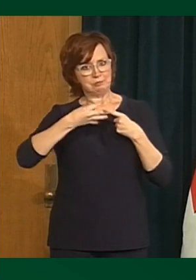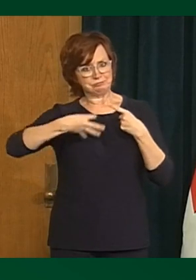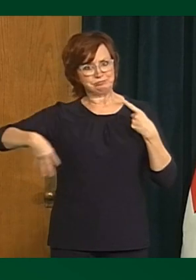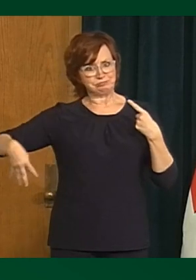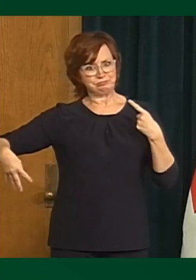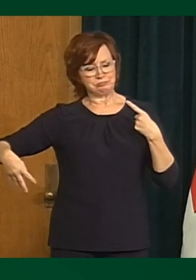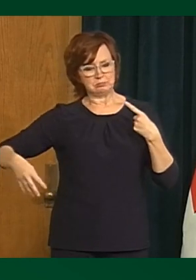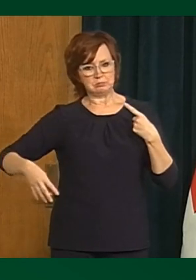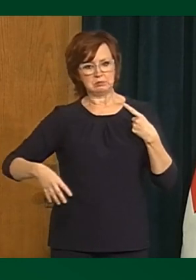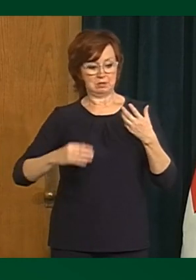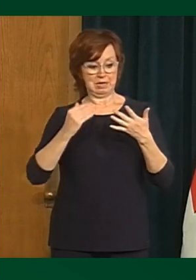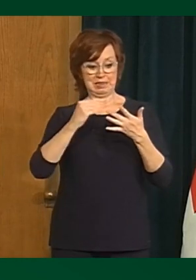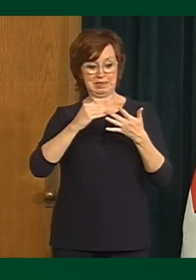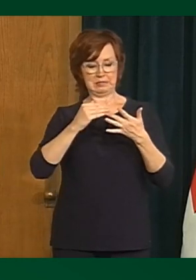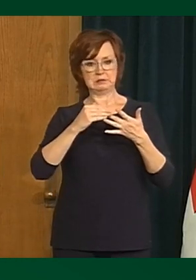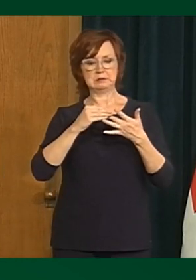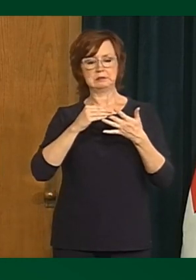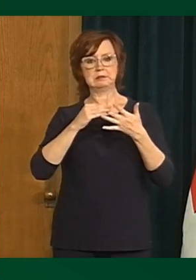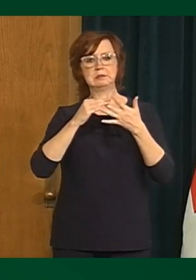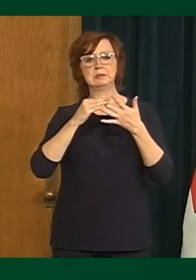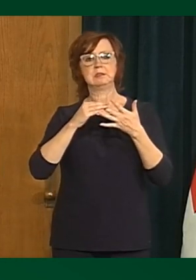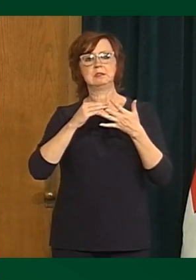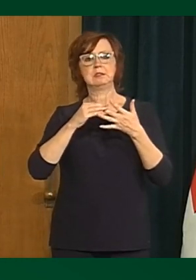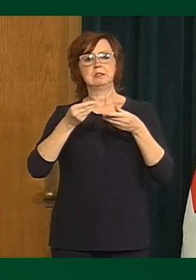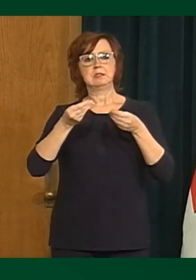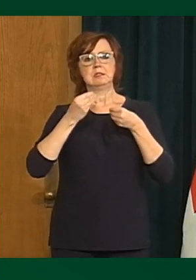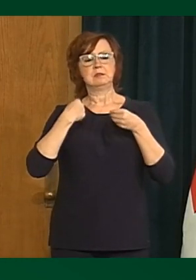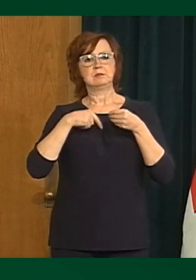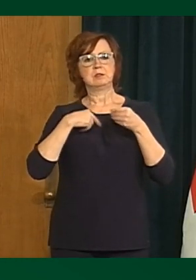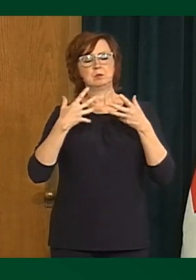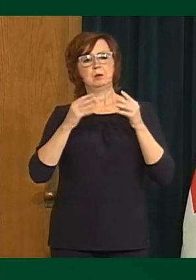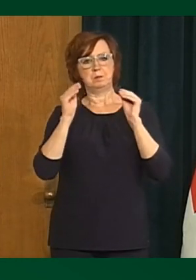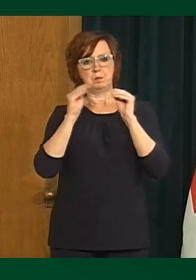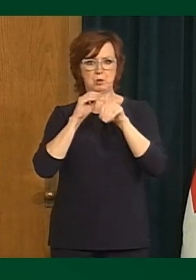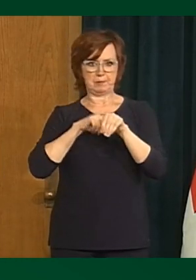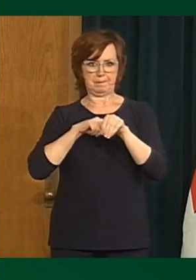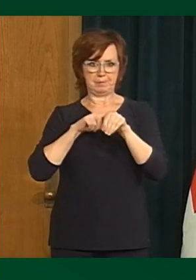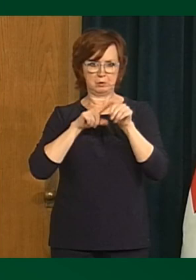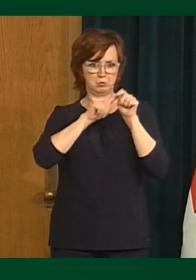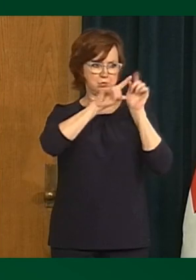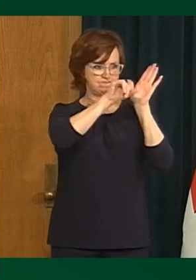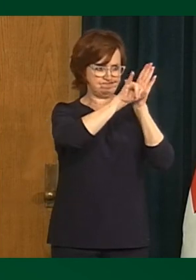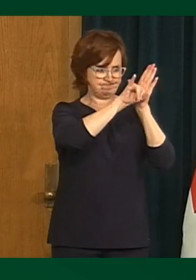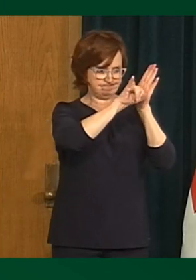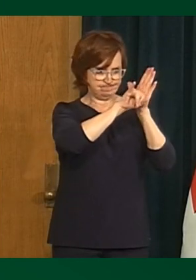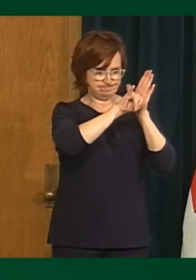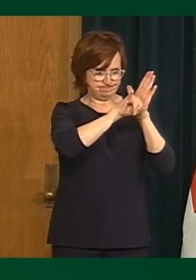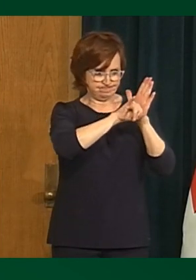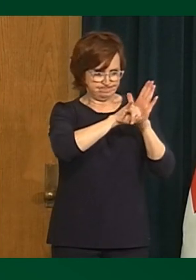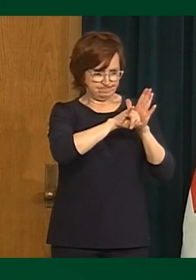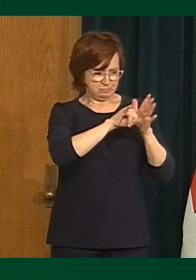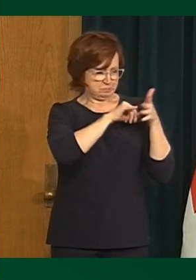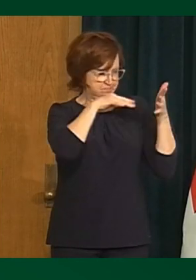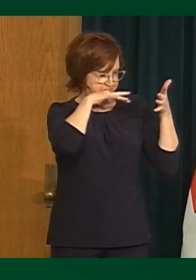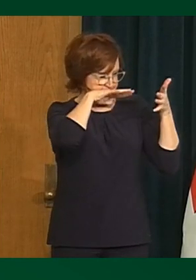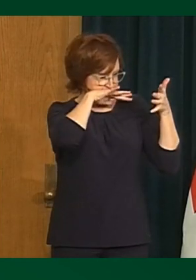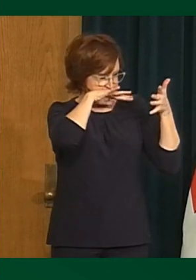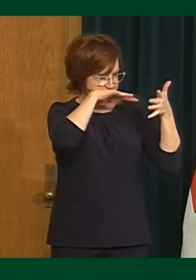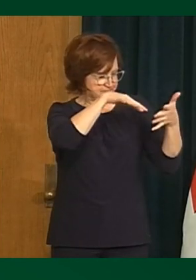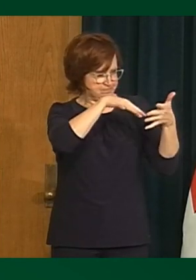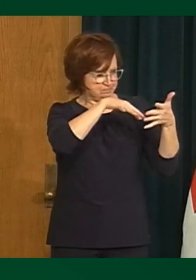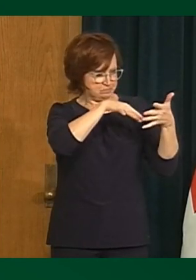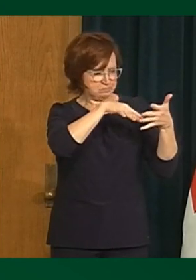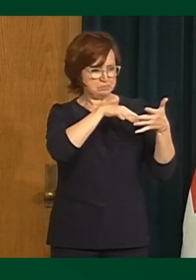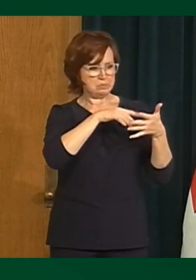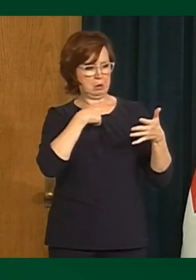identify what is actually happening over the course of at least 2 weeks, but also give the businesses that would be part of a phase three